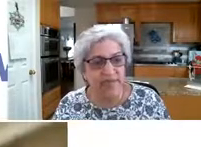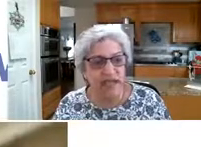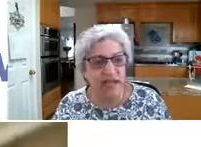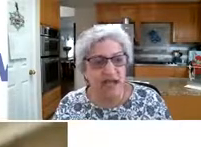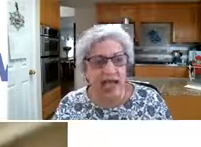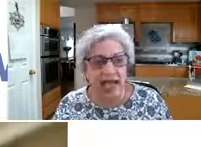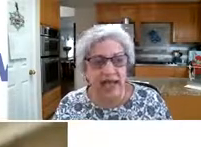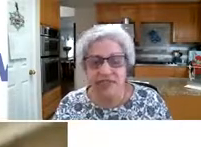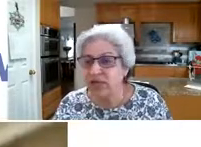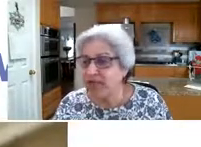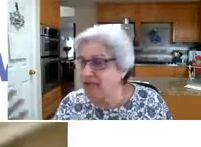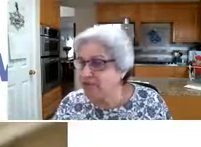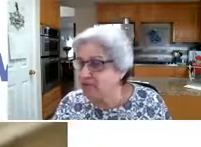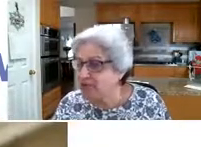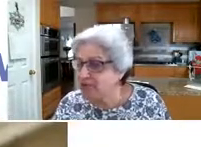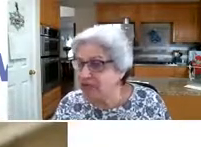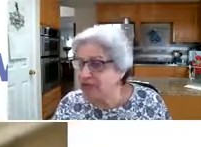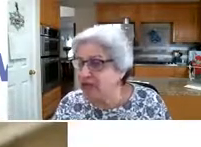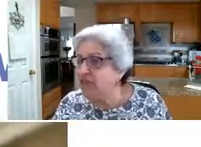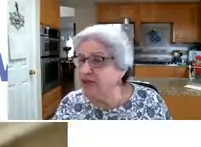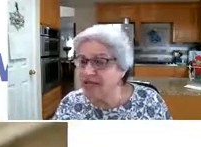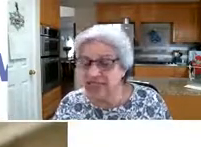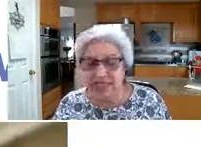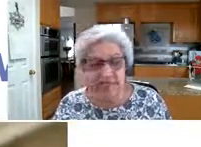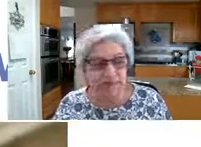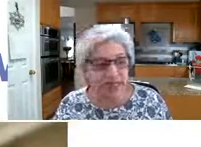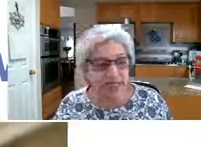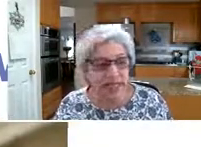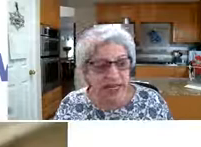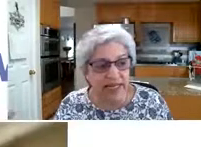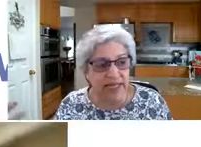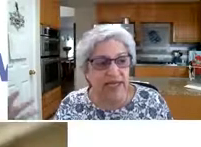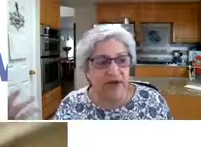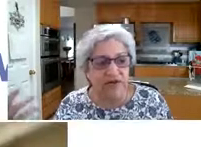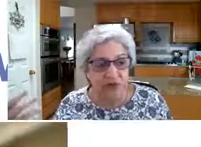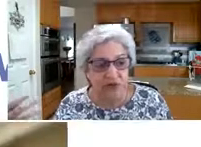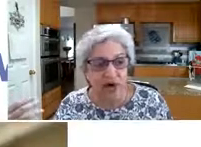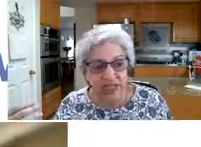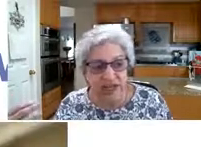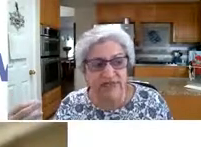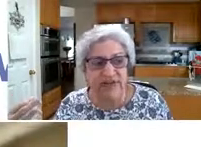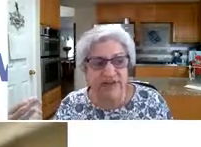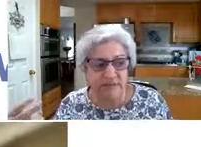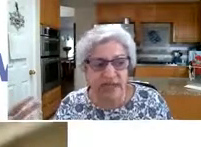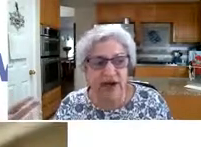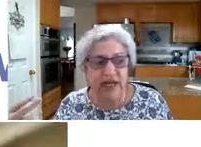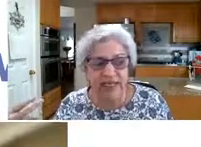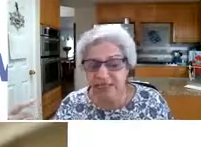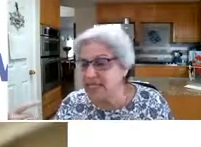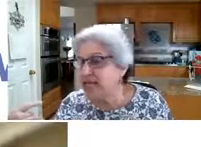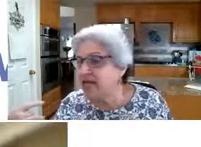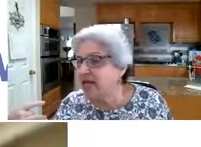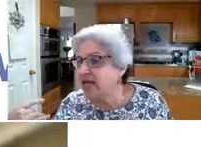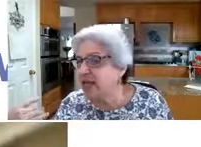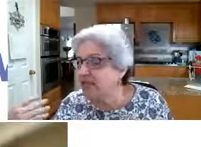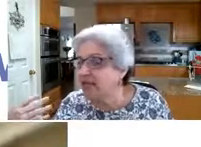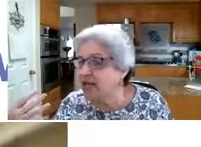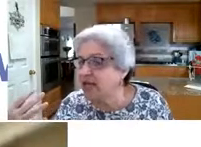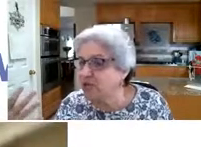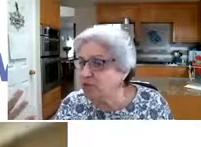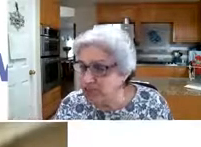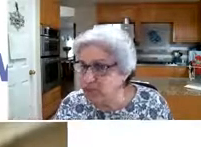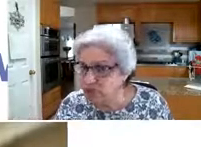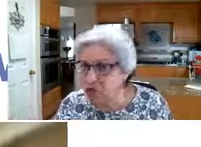effect. And we have other vaccines being studied for HIV, malaria, Zika,